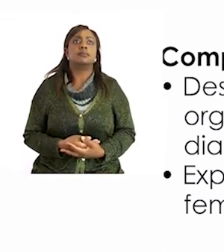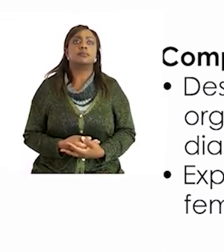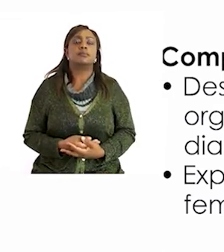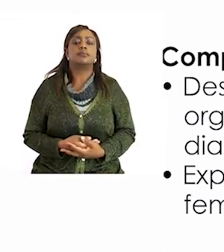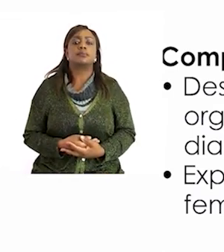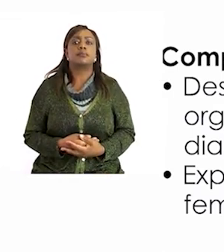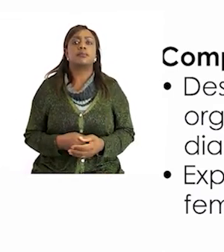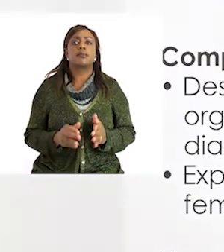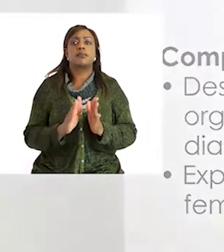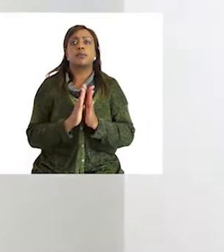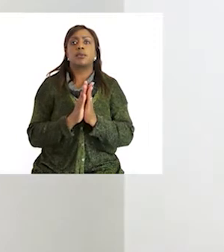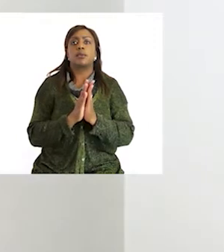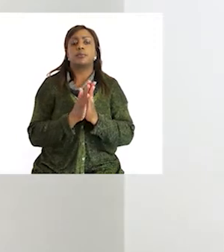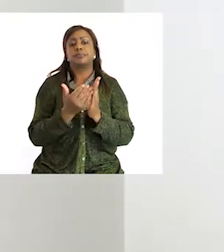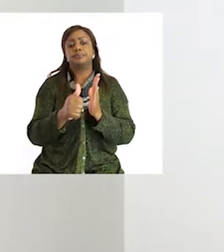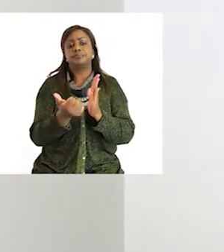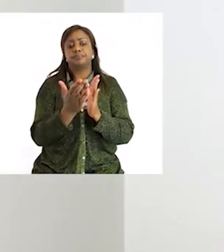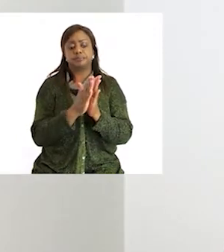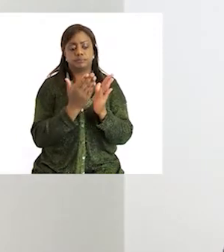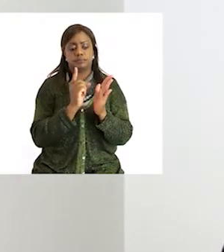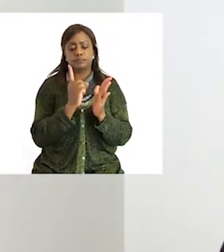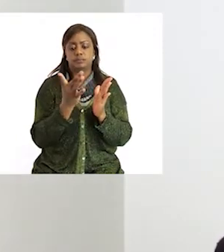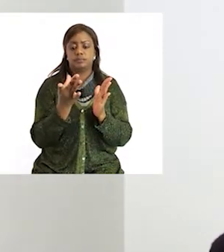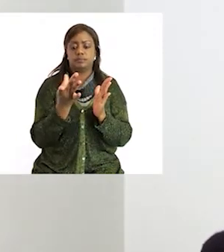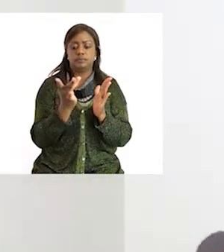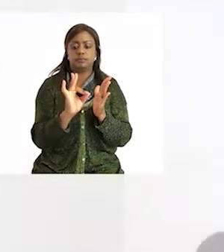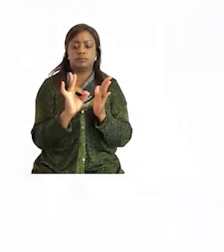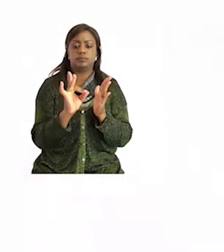Let us now turn over to page 18.